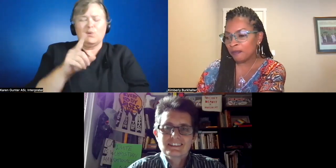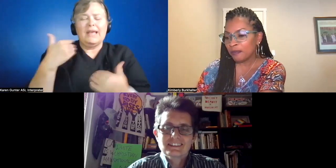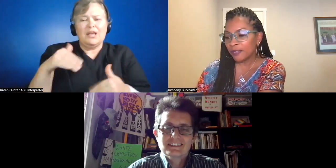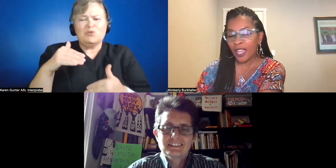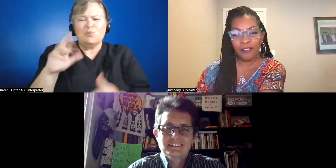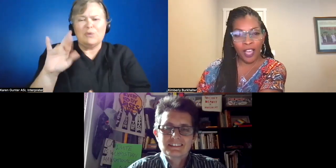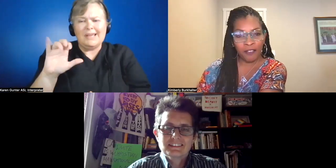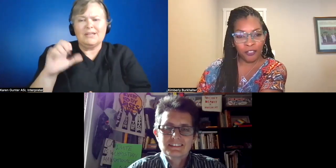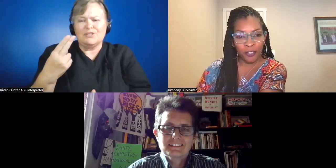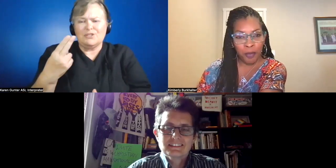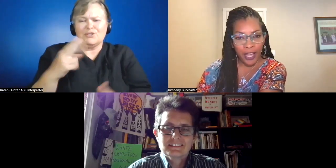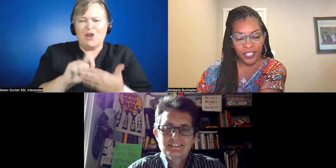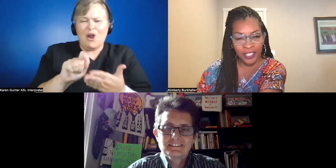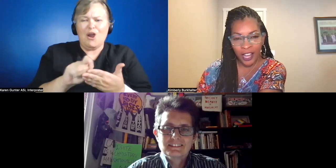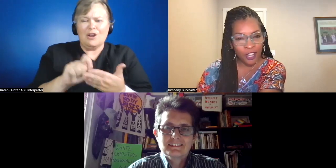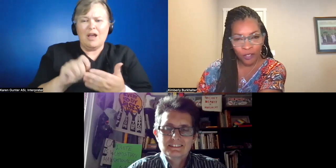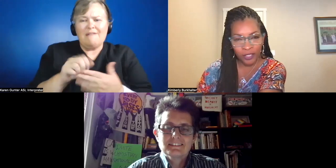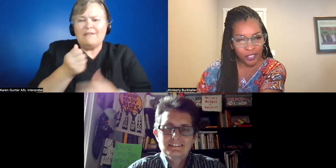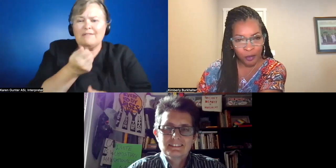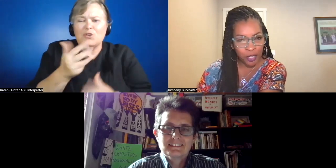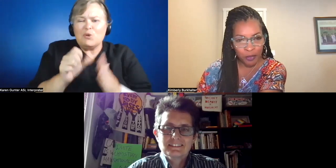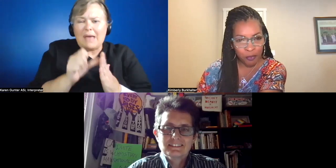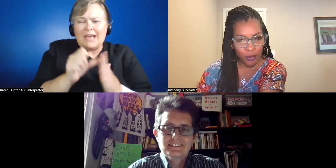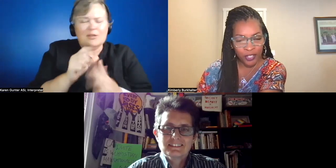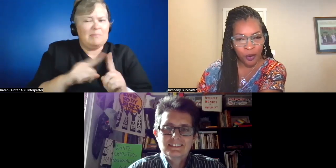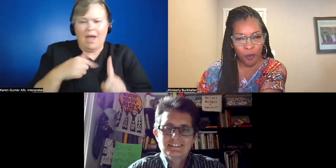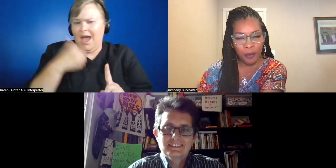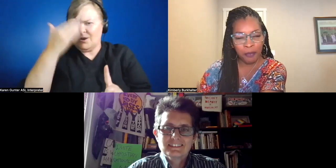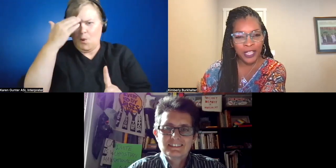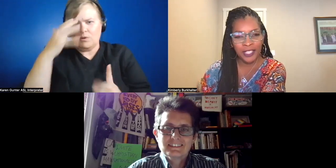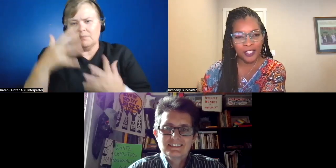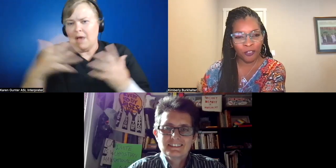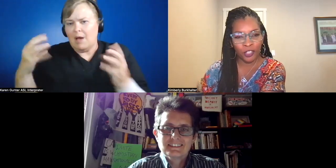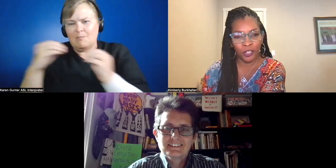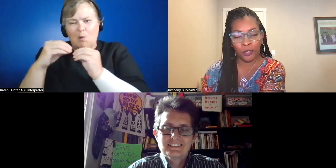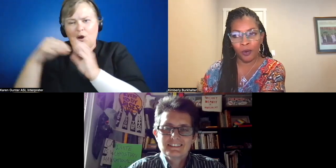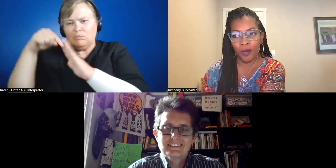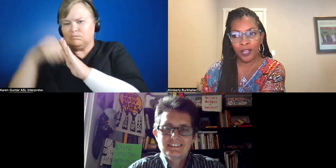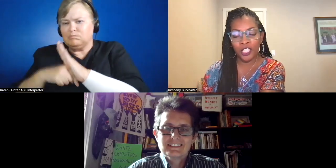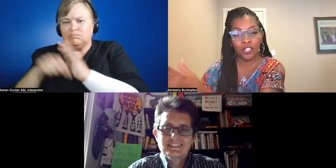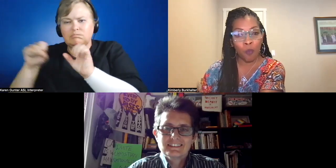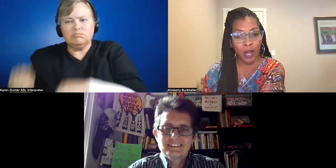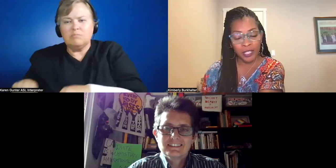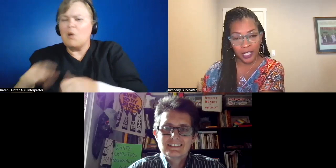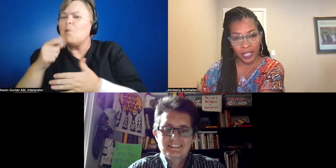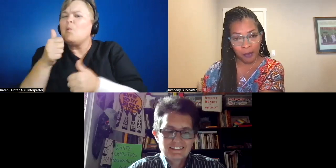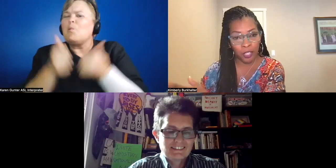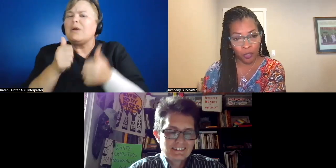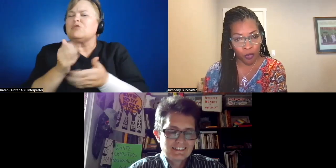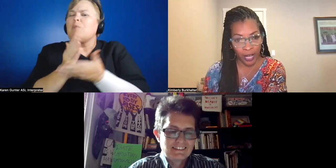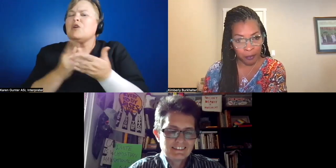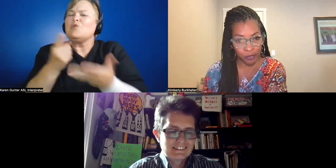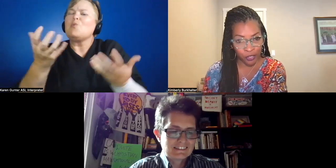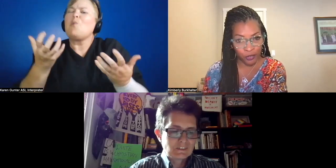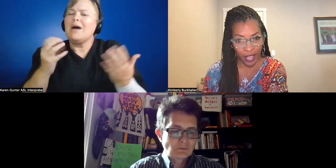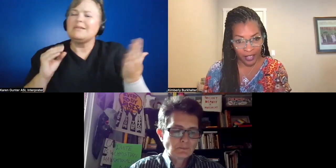of a few pages, and I know there's so much more. So what pieces for you did you want to get in, but you